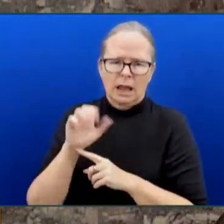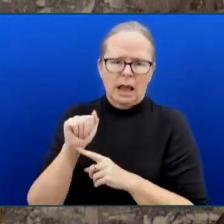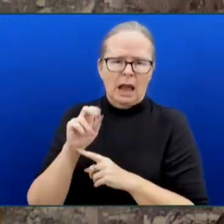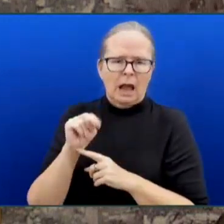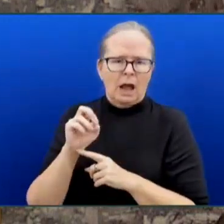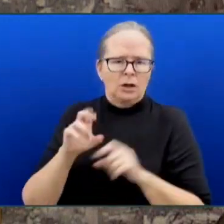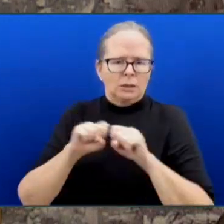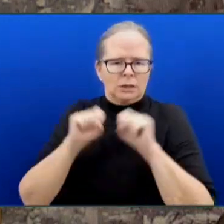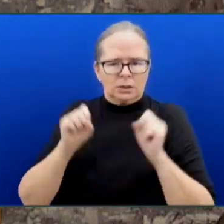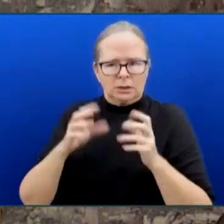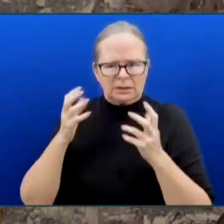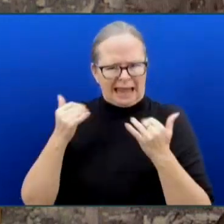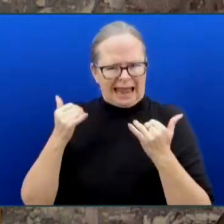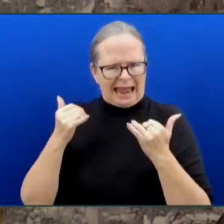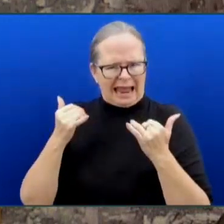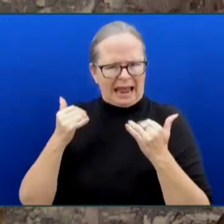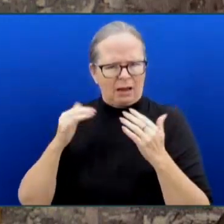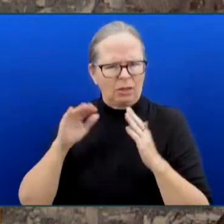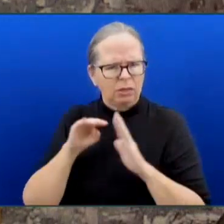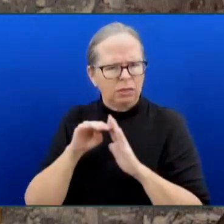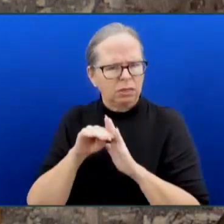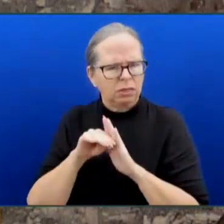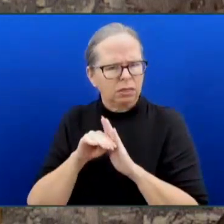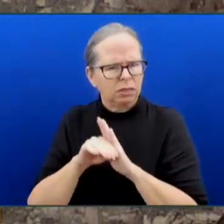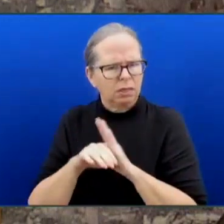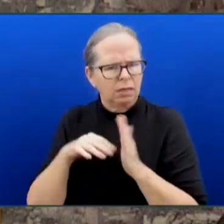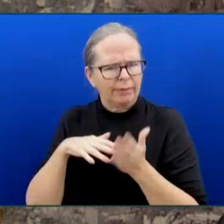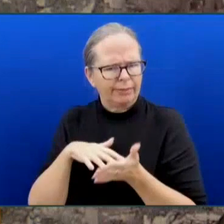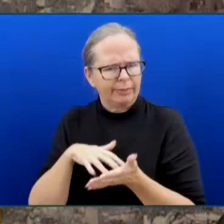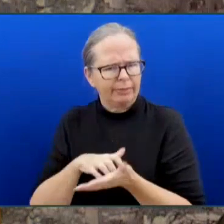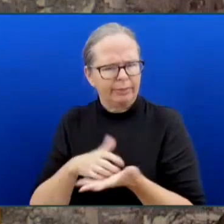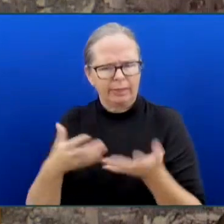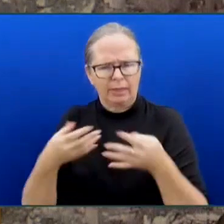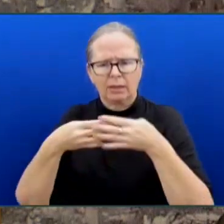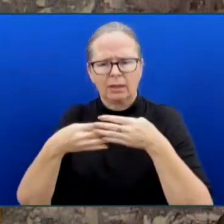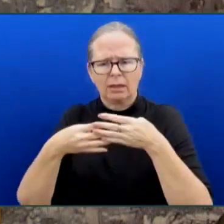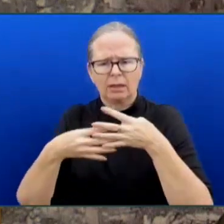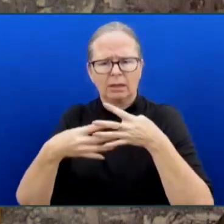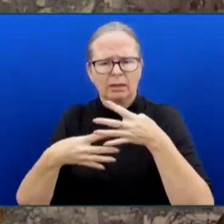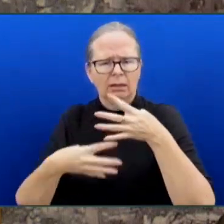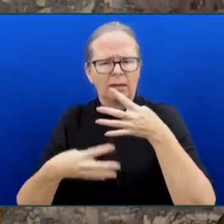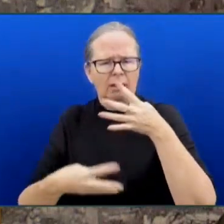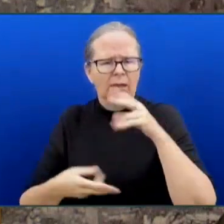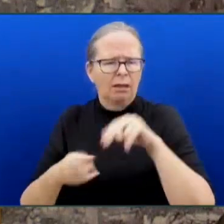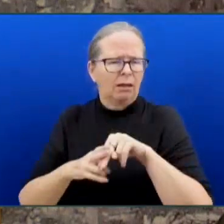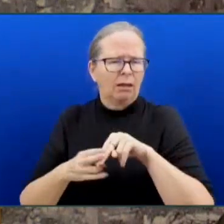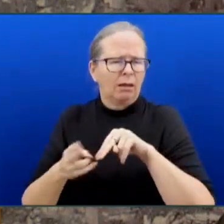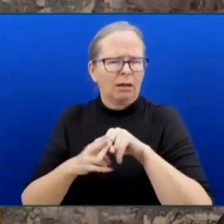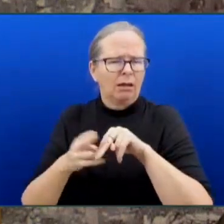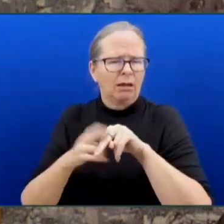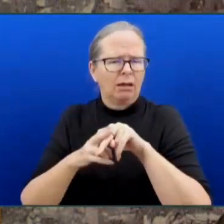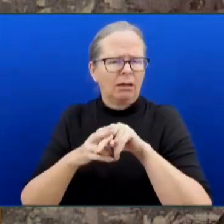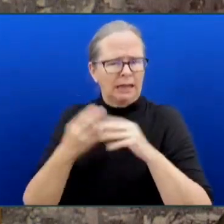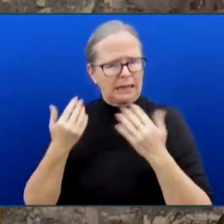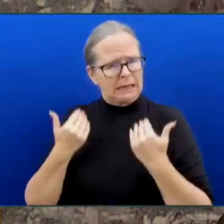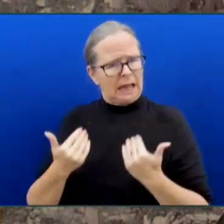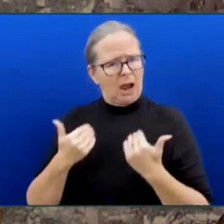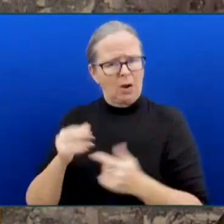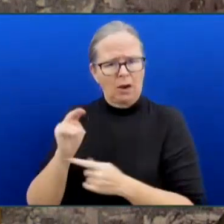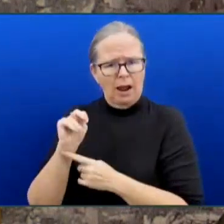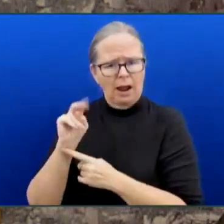in the country. It's gotten so bad that the NDP are now outsourcing cancer patients to the United States for